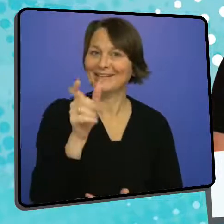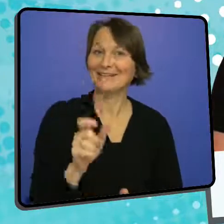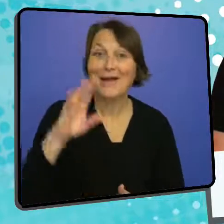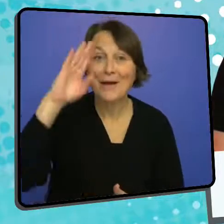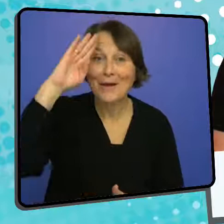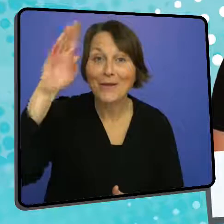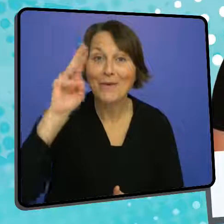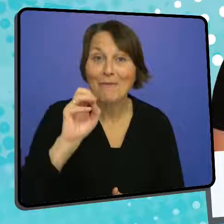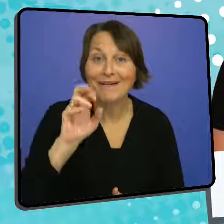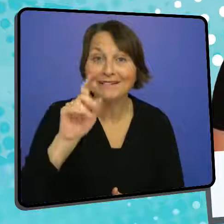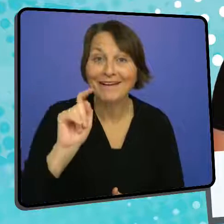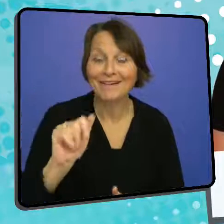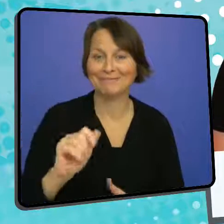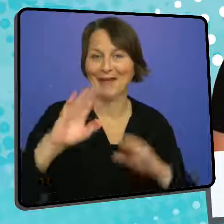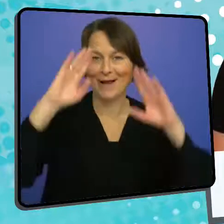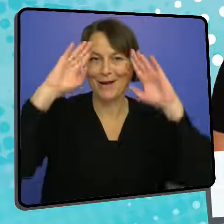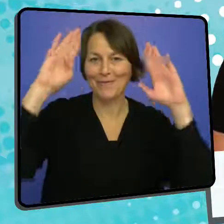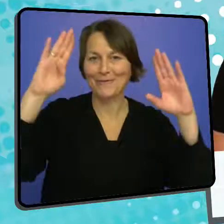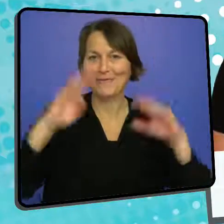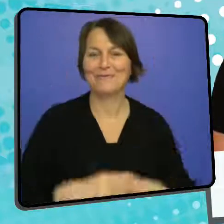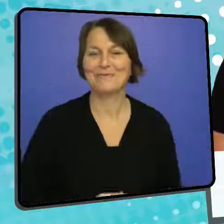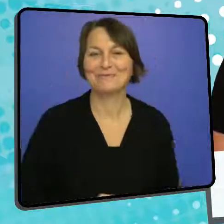everyone.